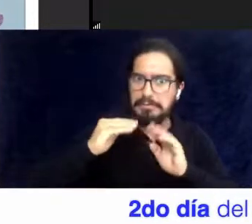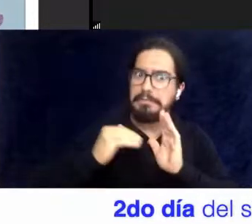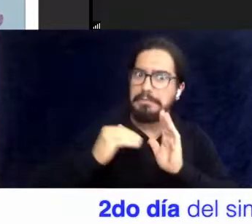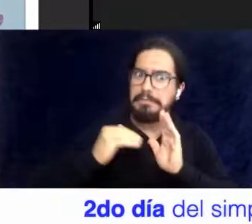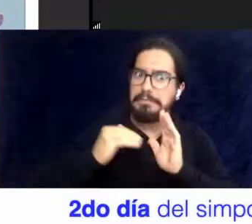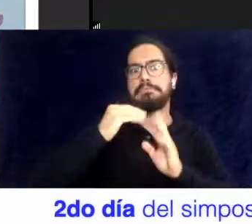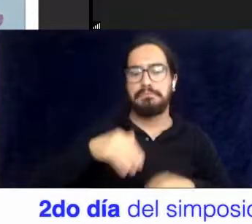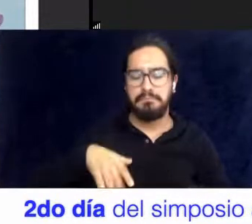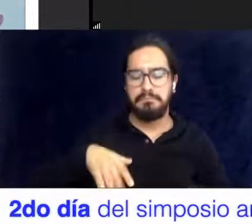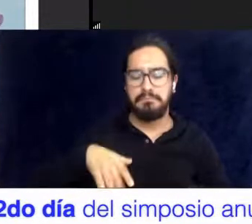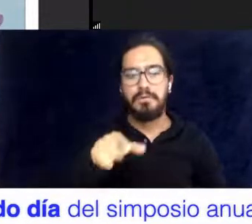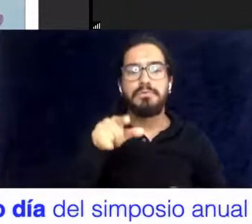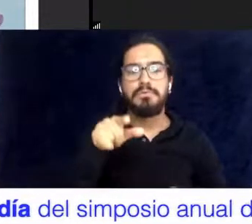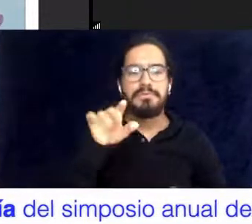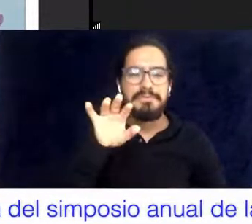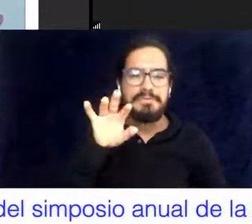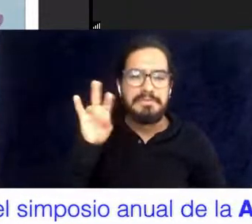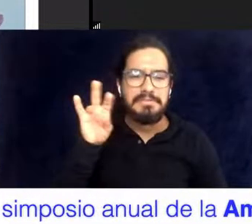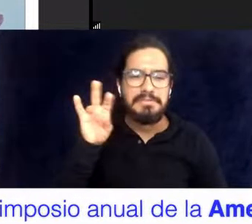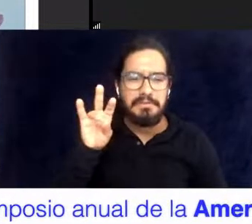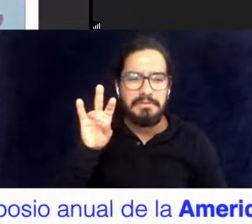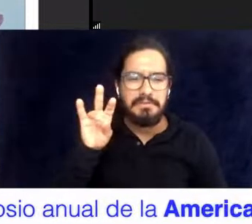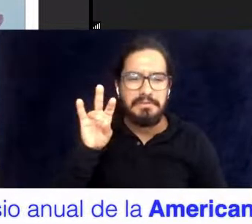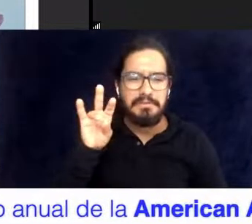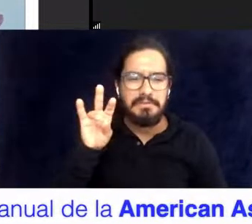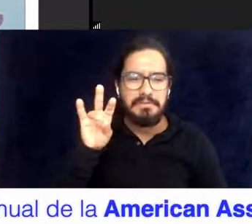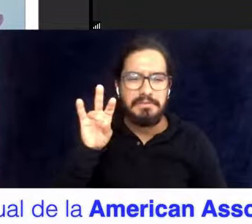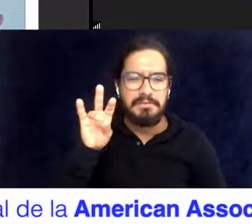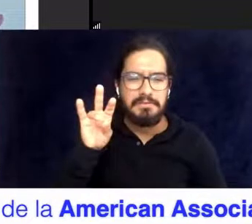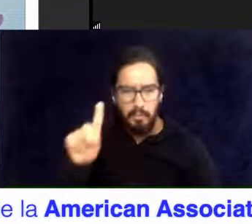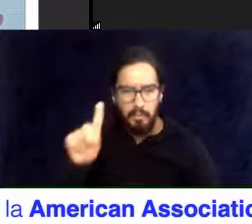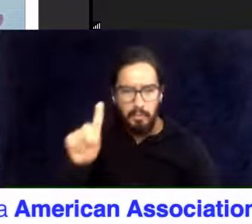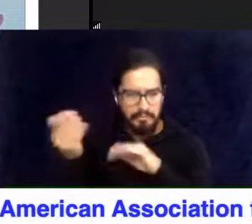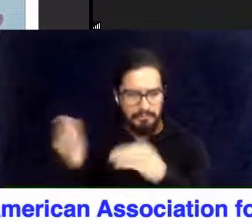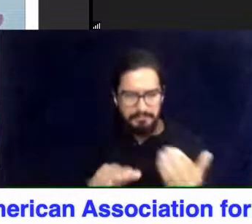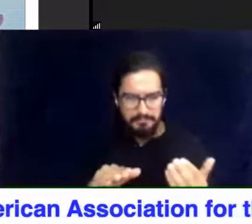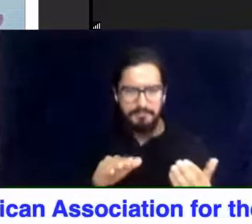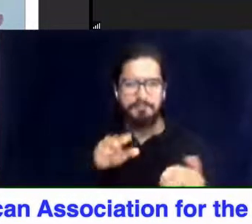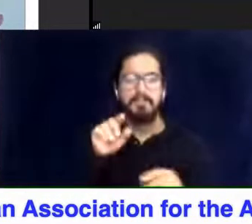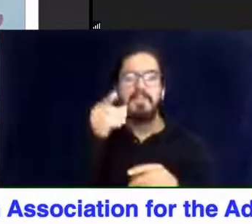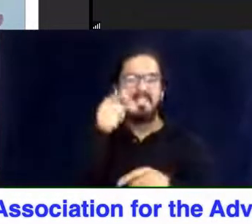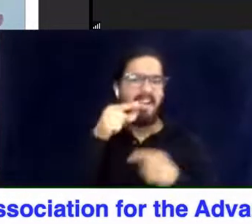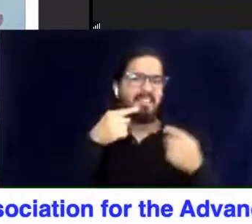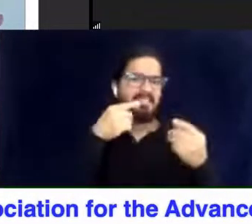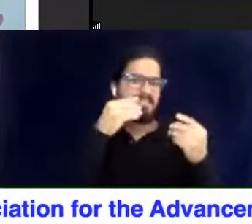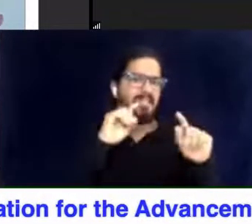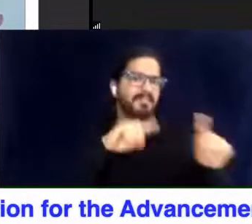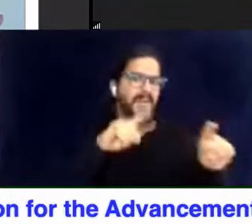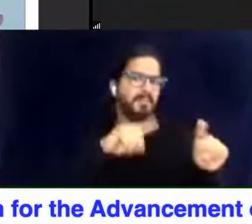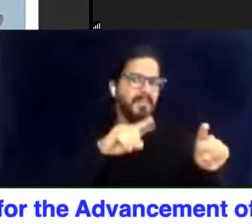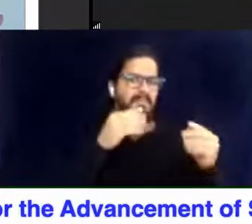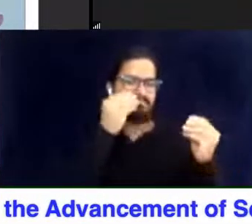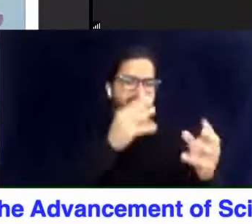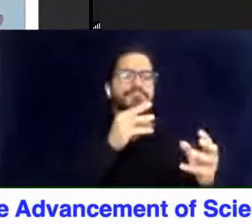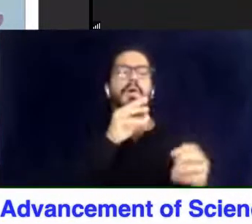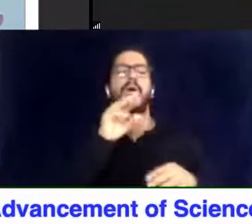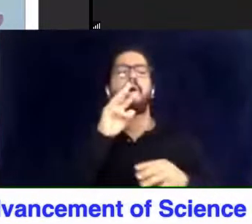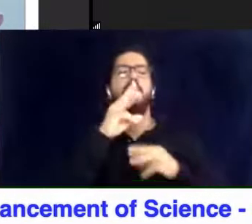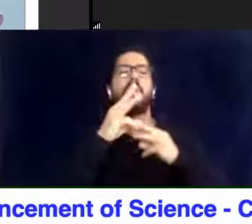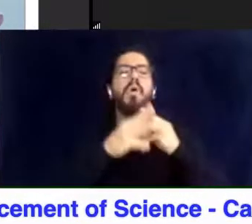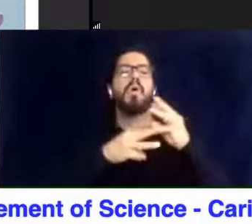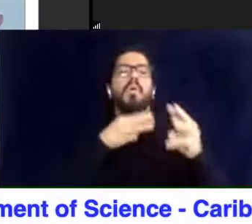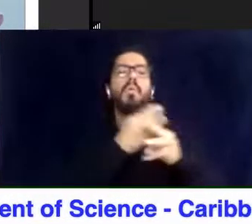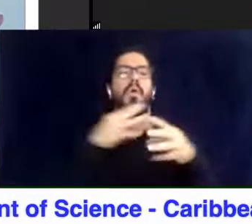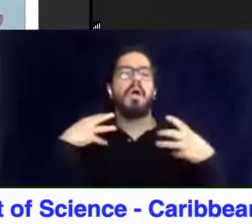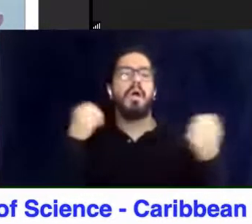791 deaths. And these have been reported to WHO, with the United States of America having the largest amount